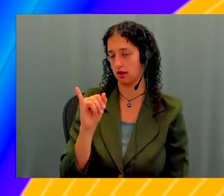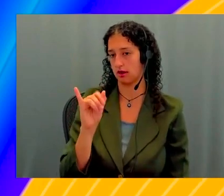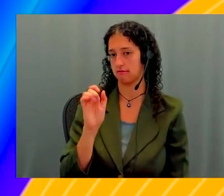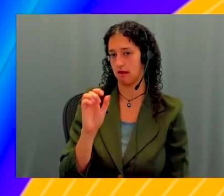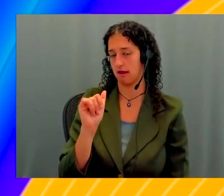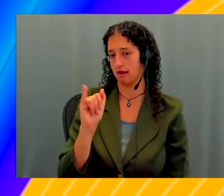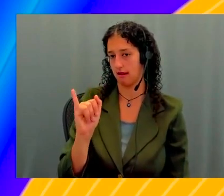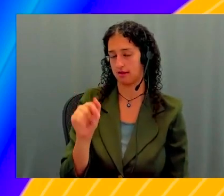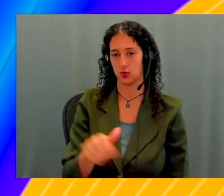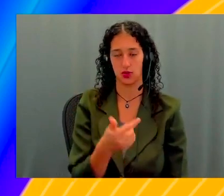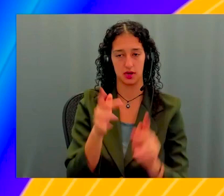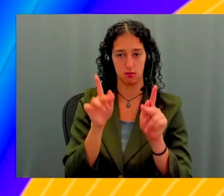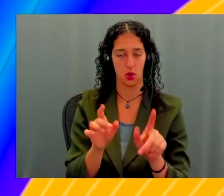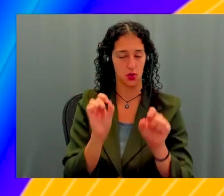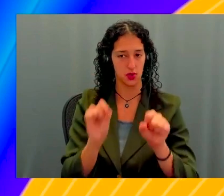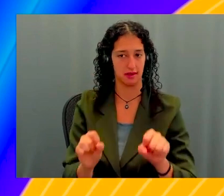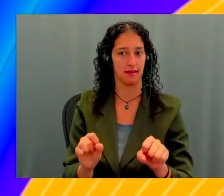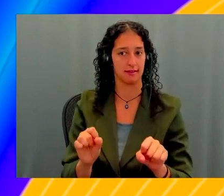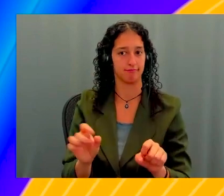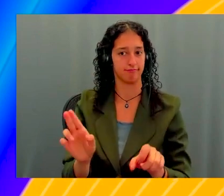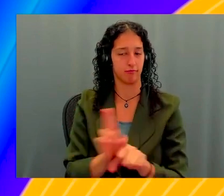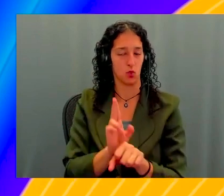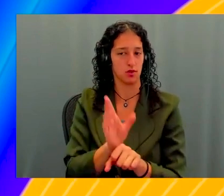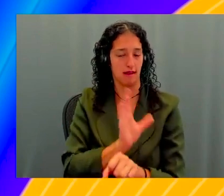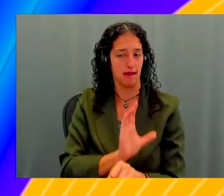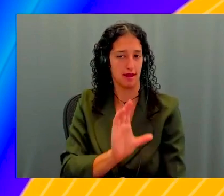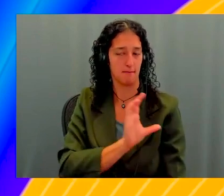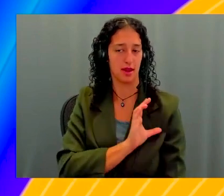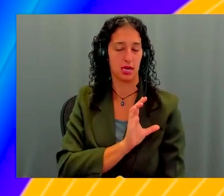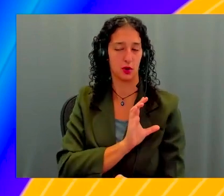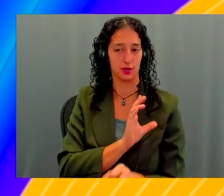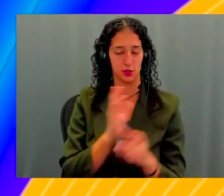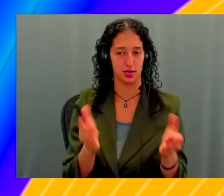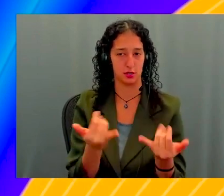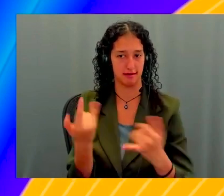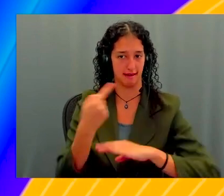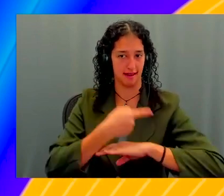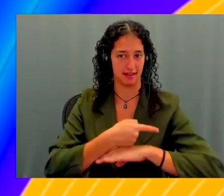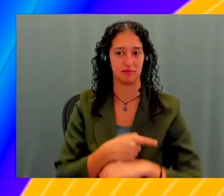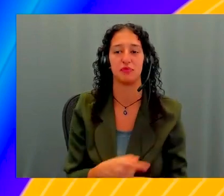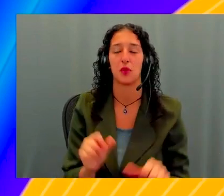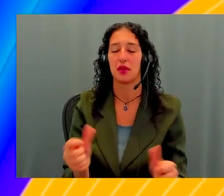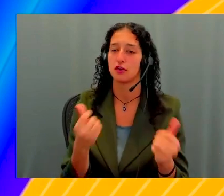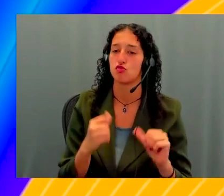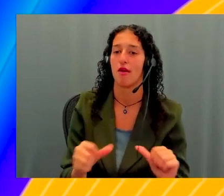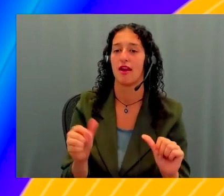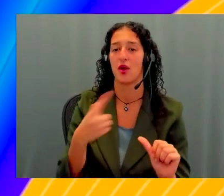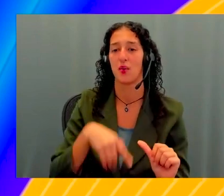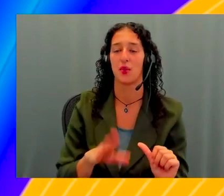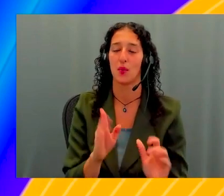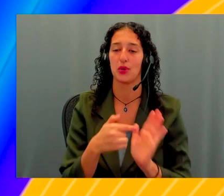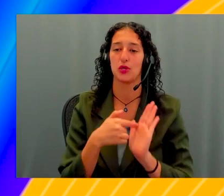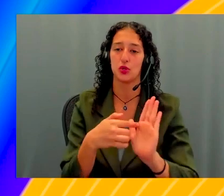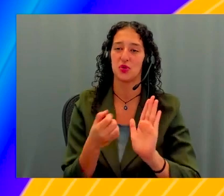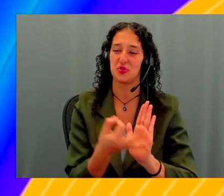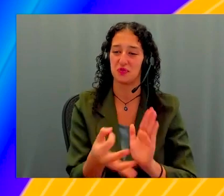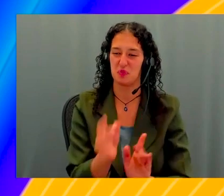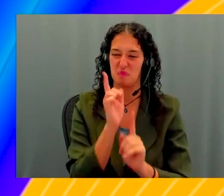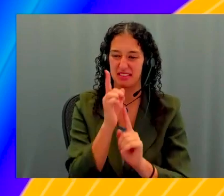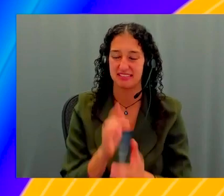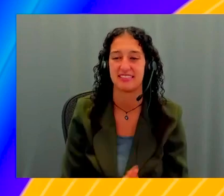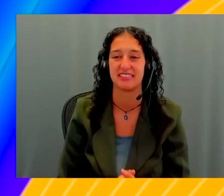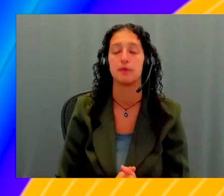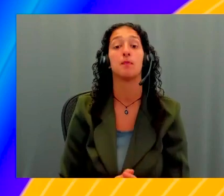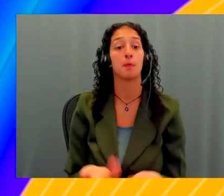3D character today, straight off our website. It's free to use, so you can come and try it out, and we'll do a demo for you in a few minutes. We